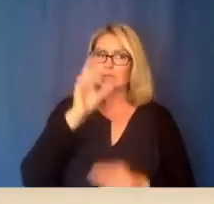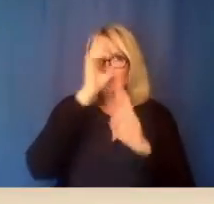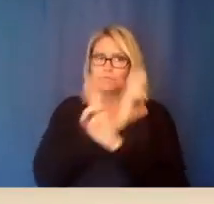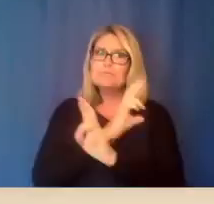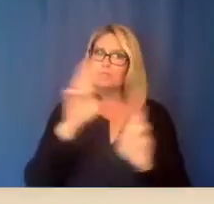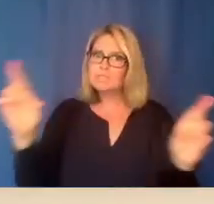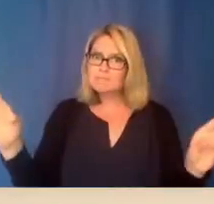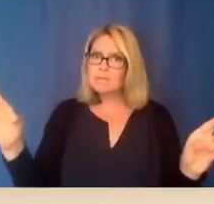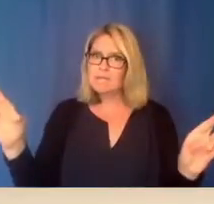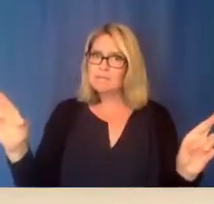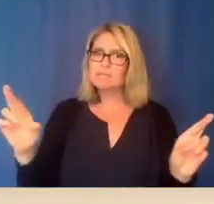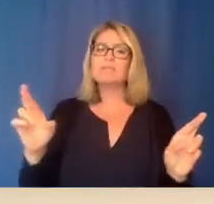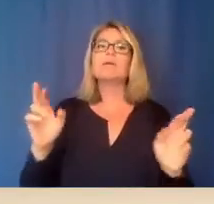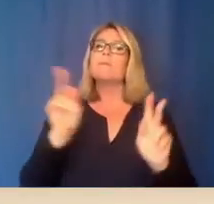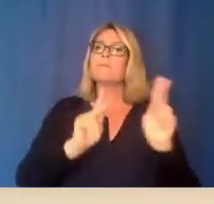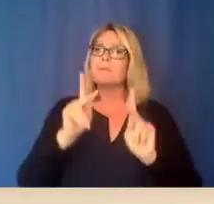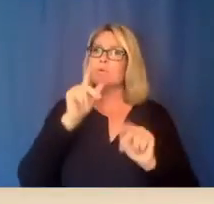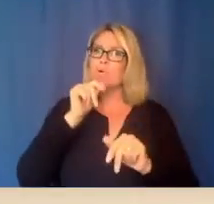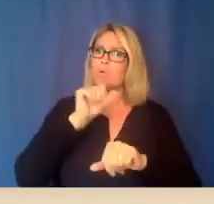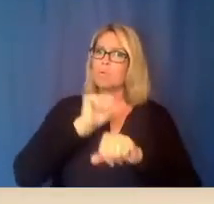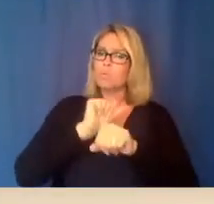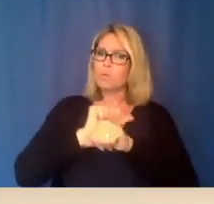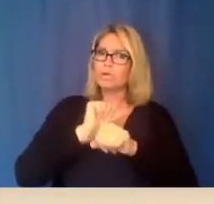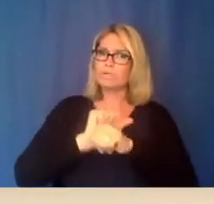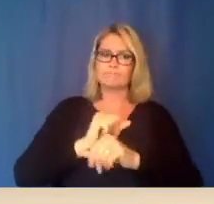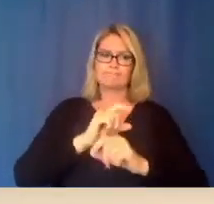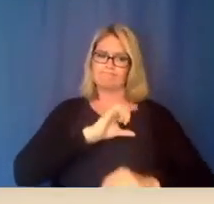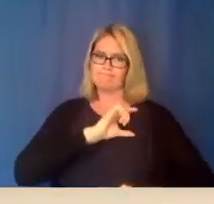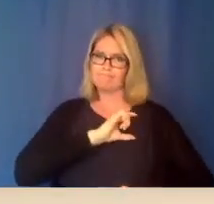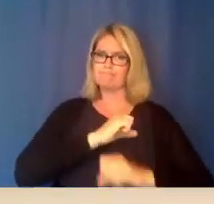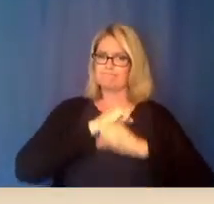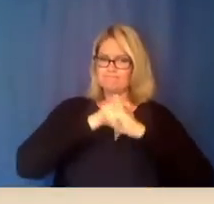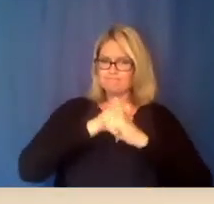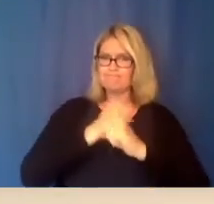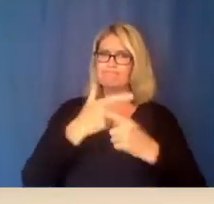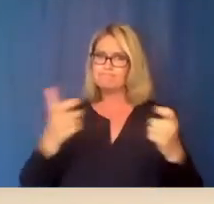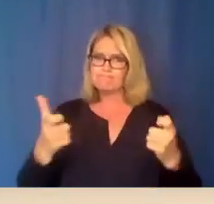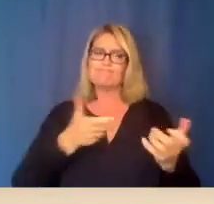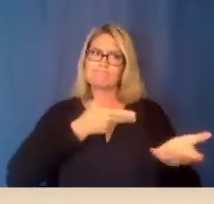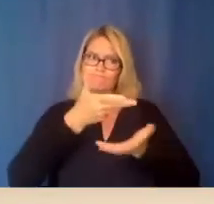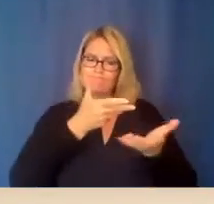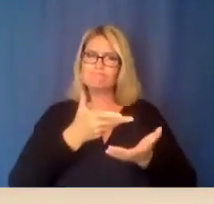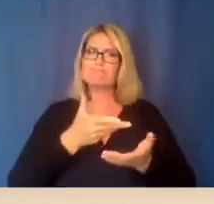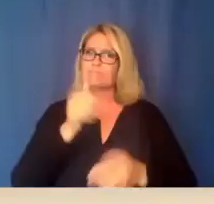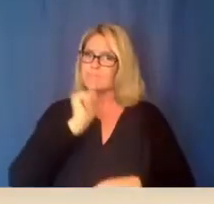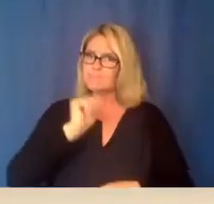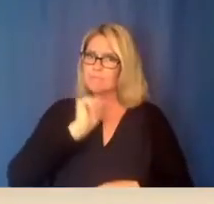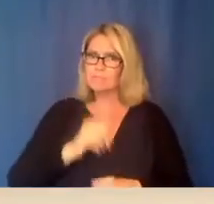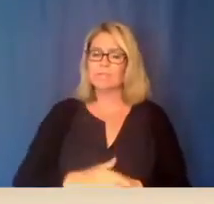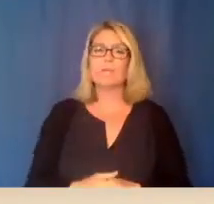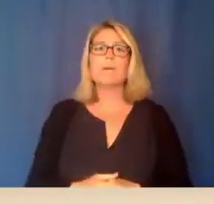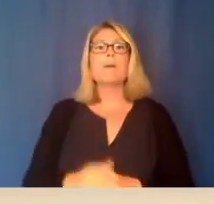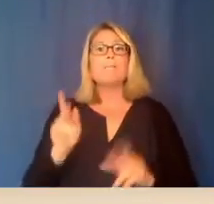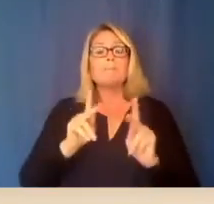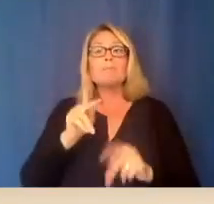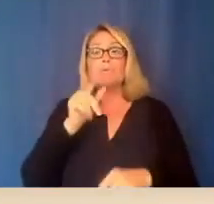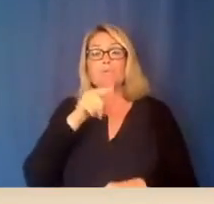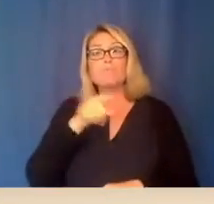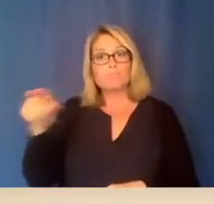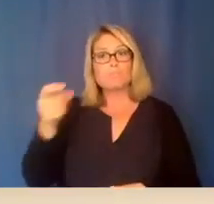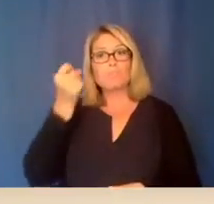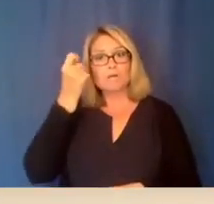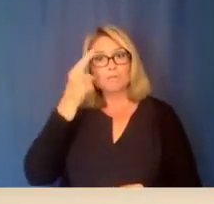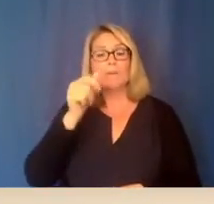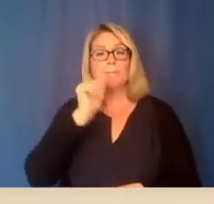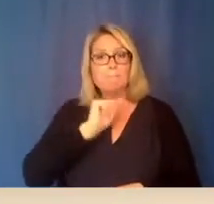your interactions with the border screening and testing staff. Thank you to the many people who have been patient and understanding towards